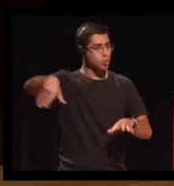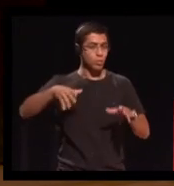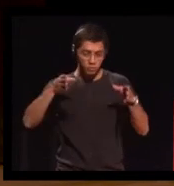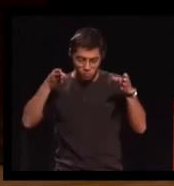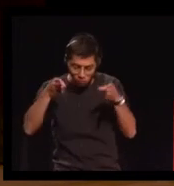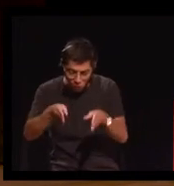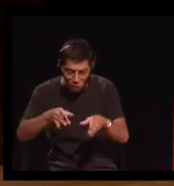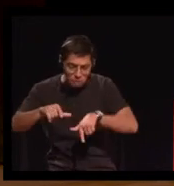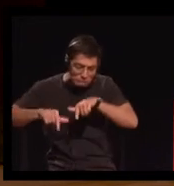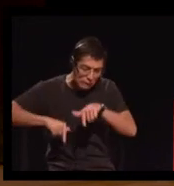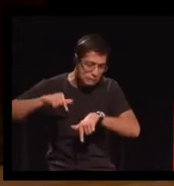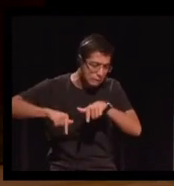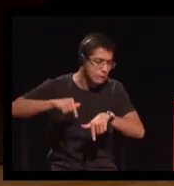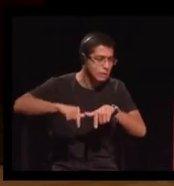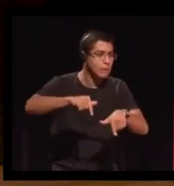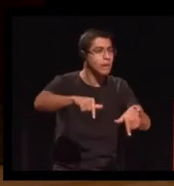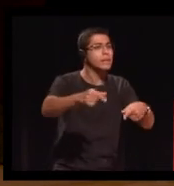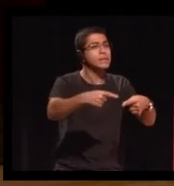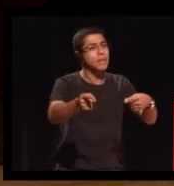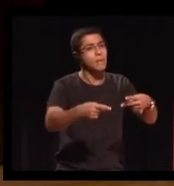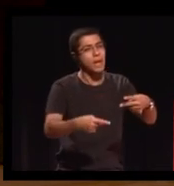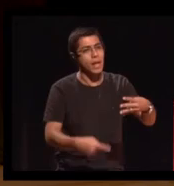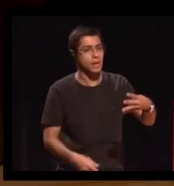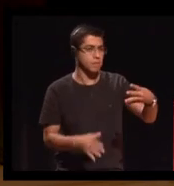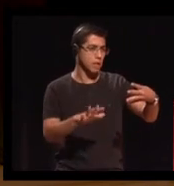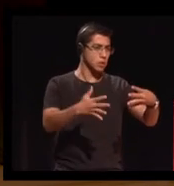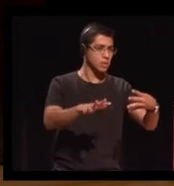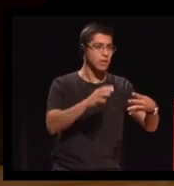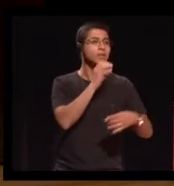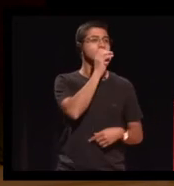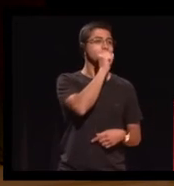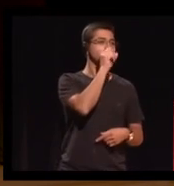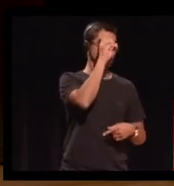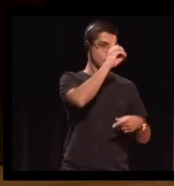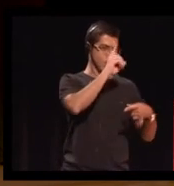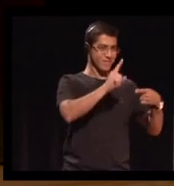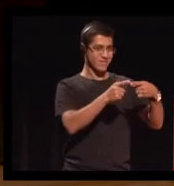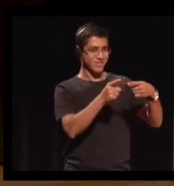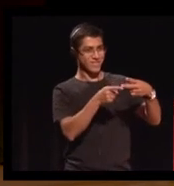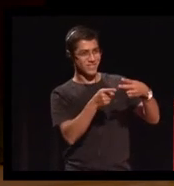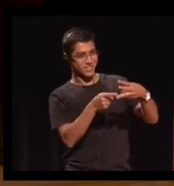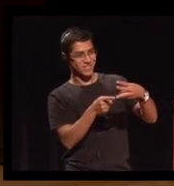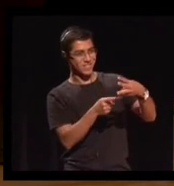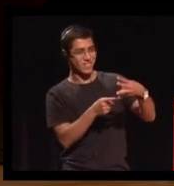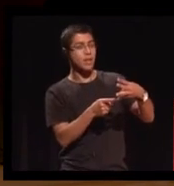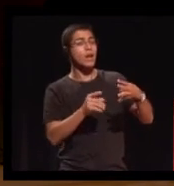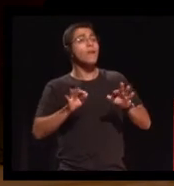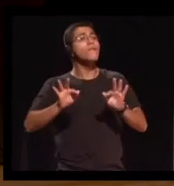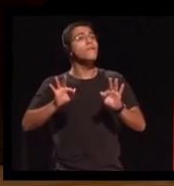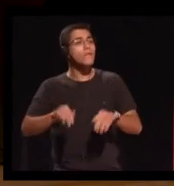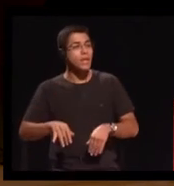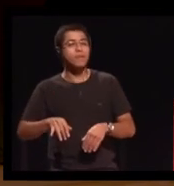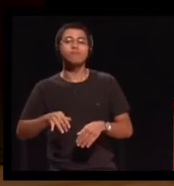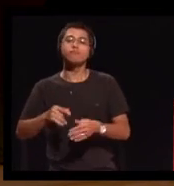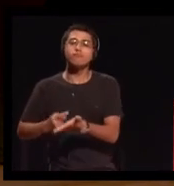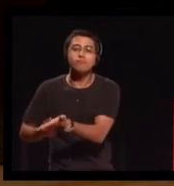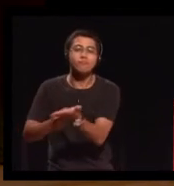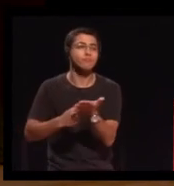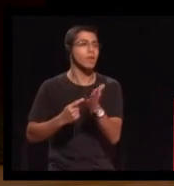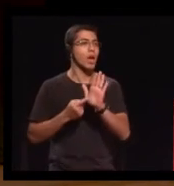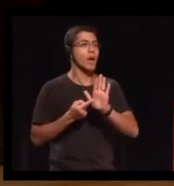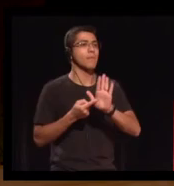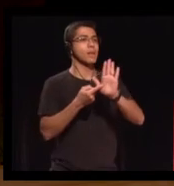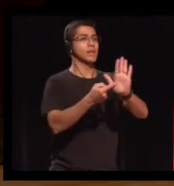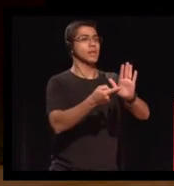or 4 weekends. And at the end, they do a presentation. And so it's just about the idea of building prototypes rapidly with